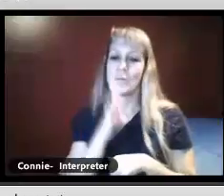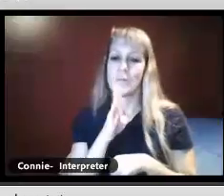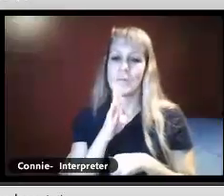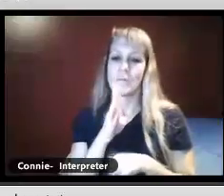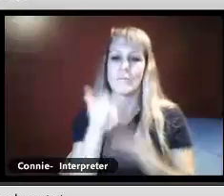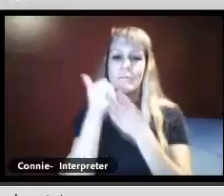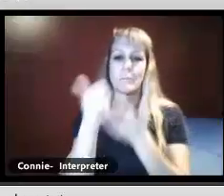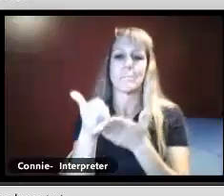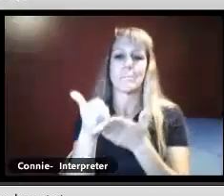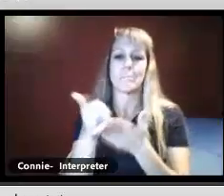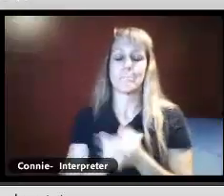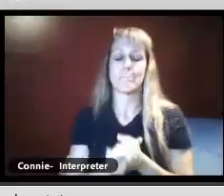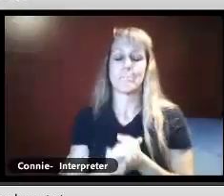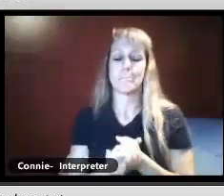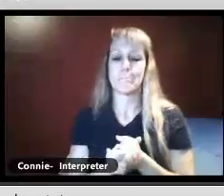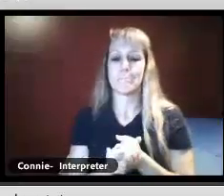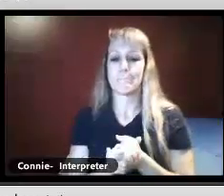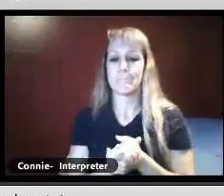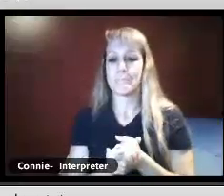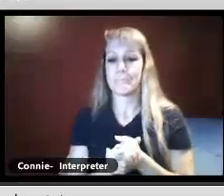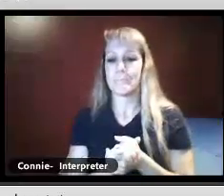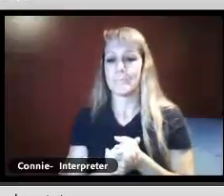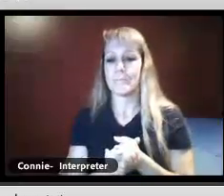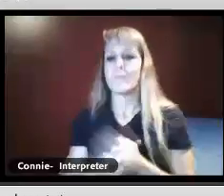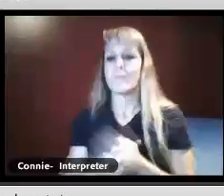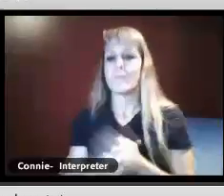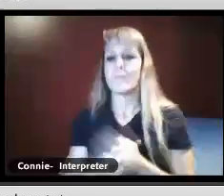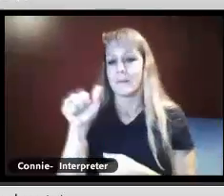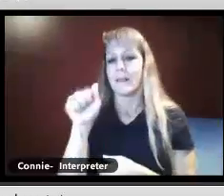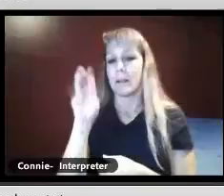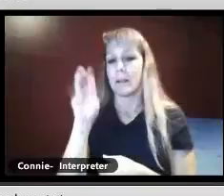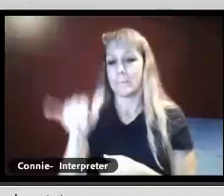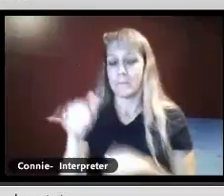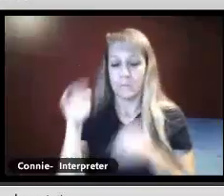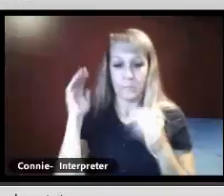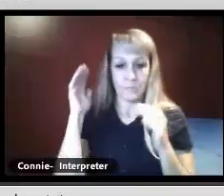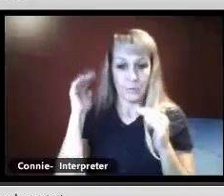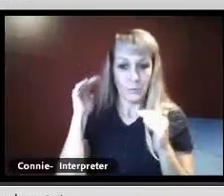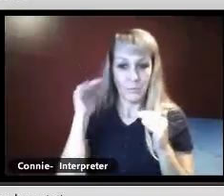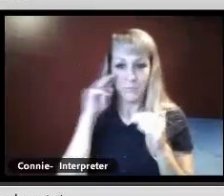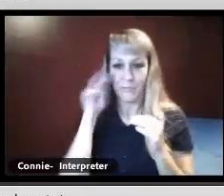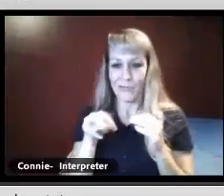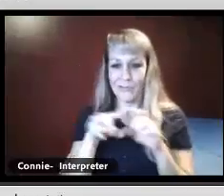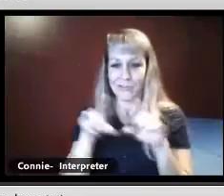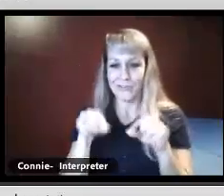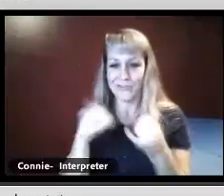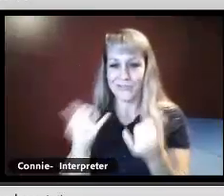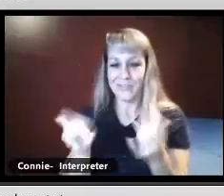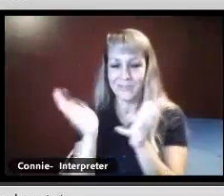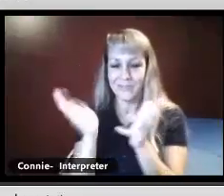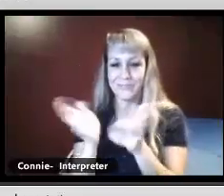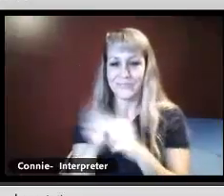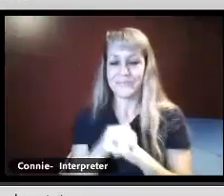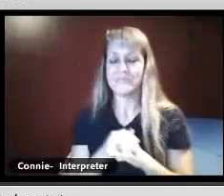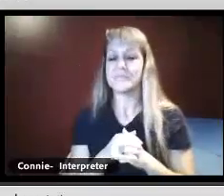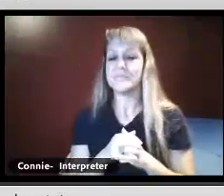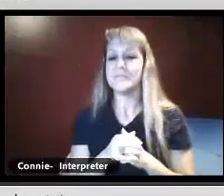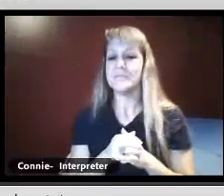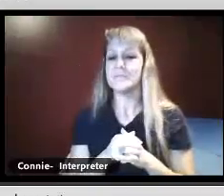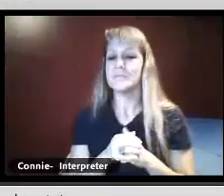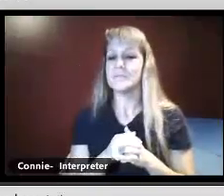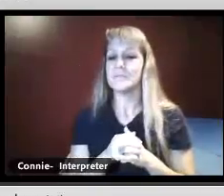you. Yeah, Amy, I hope I just got back to my Adobe Connect and saw your